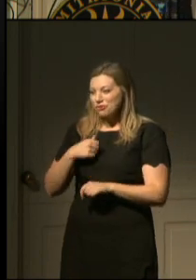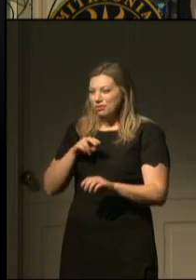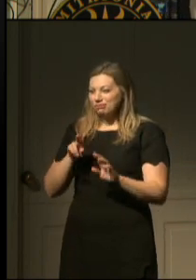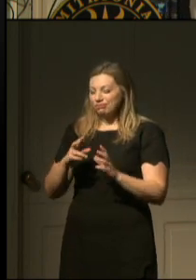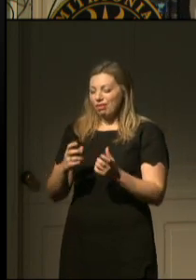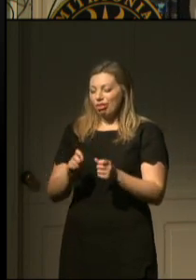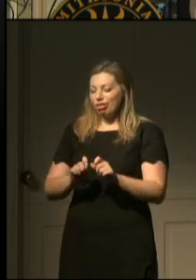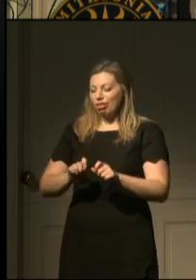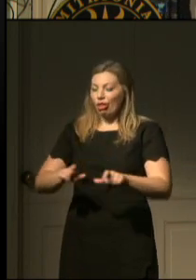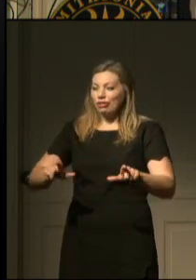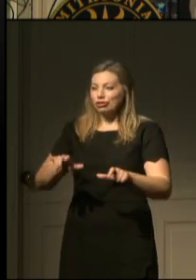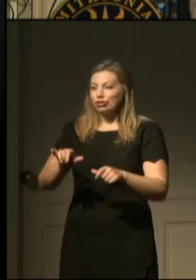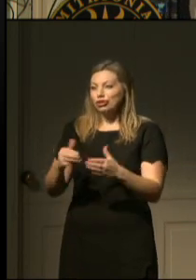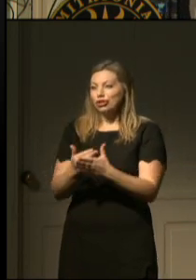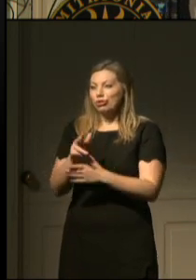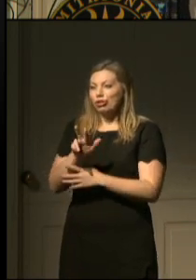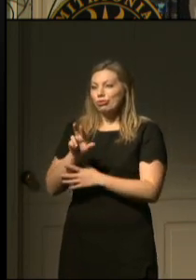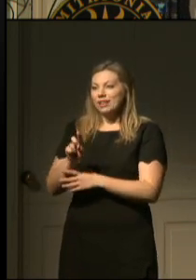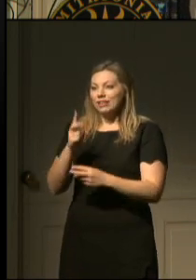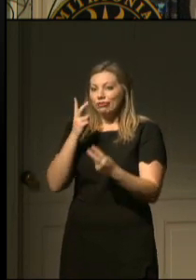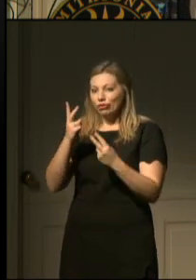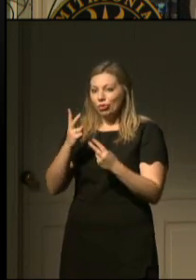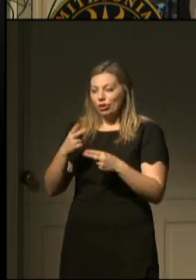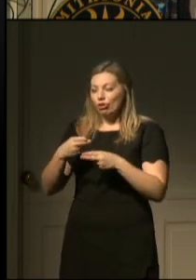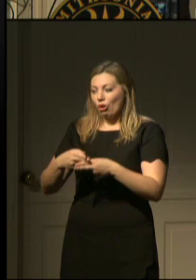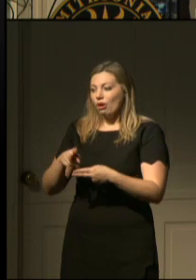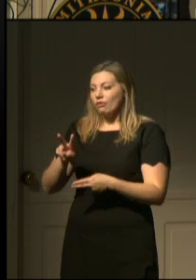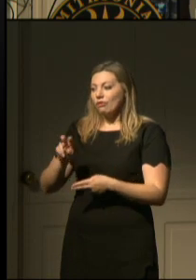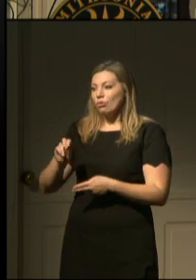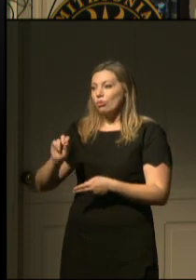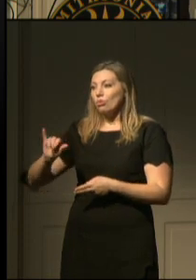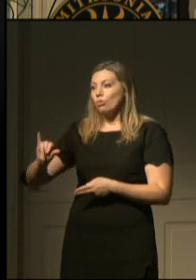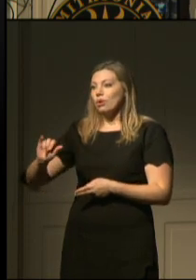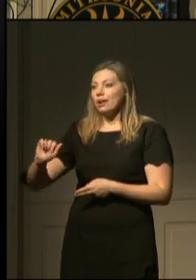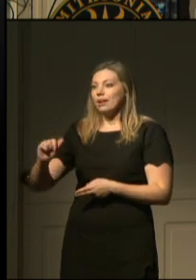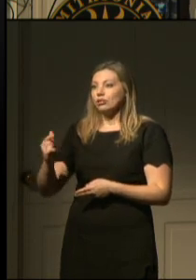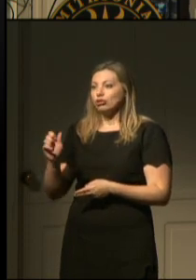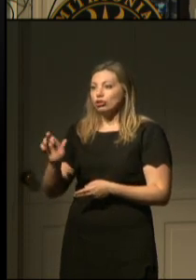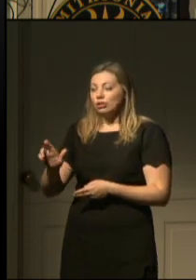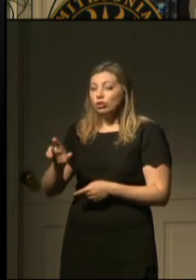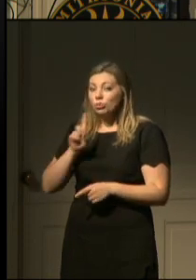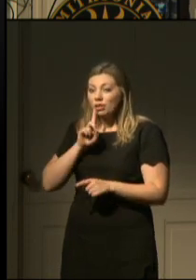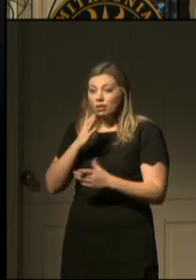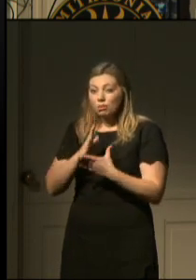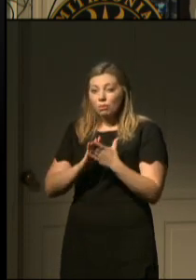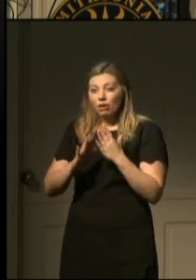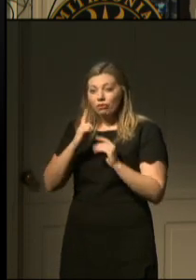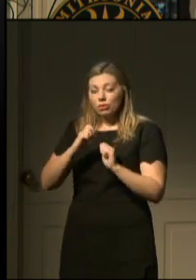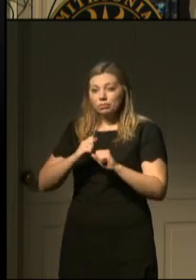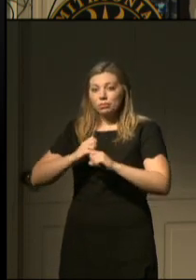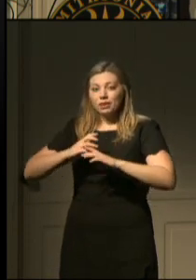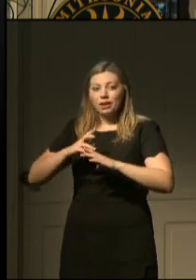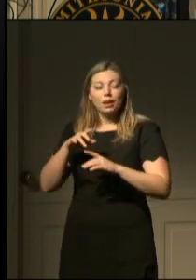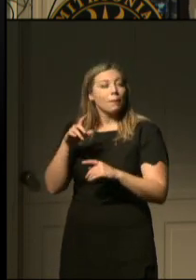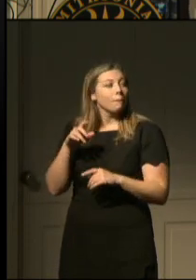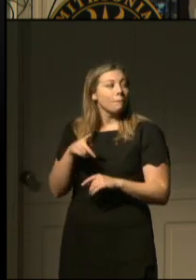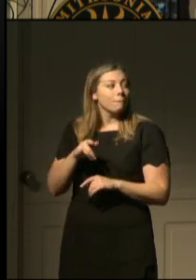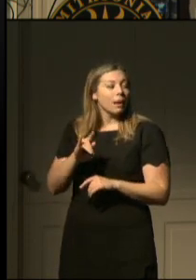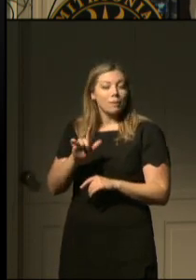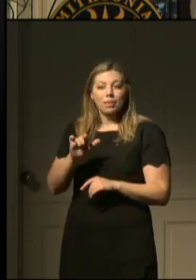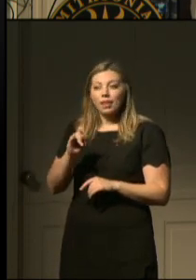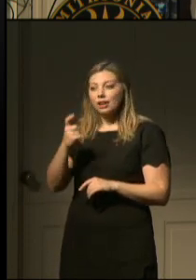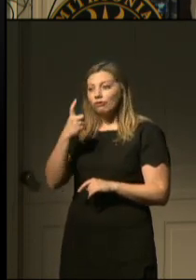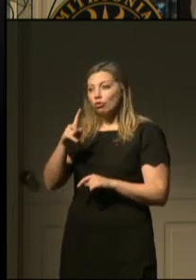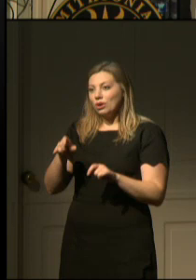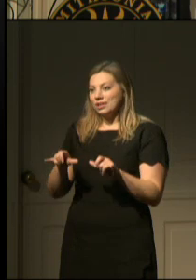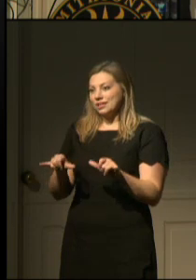viewer we are calling Voyager. The viewer is part of a larger effort of building a pipeline to scale up our 3D digitization that I'll talk